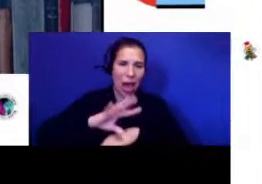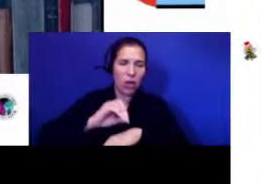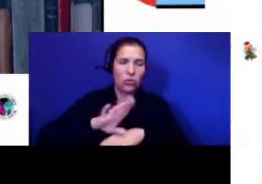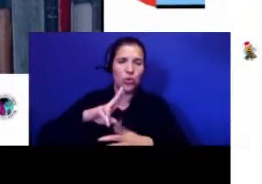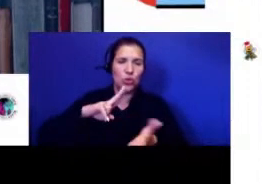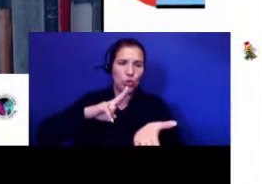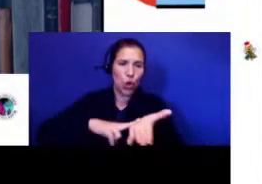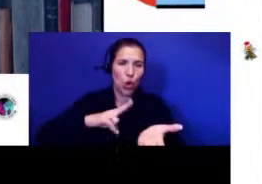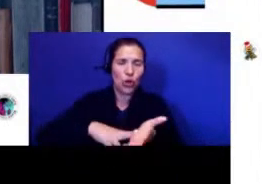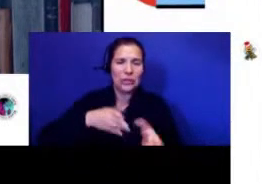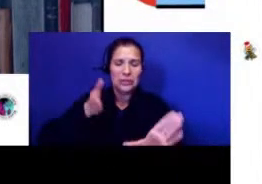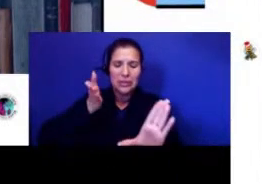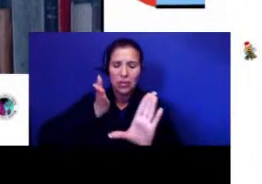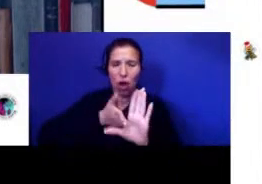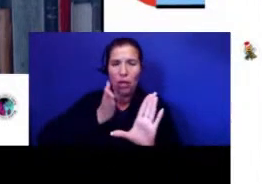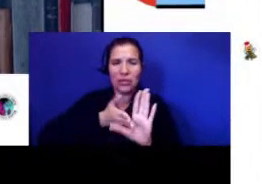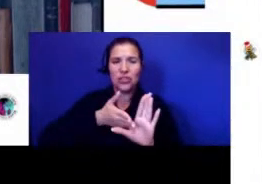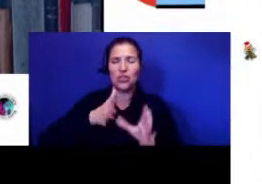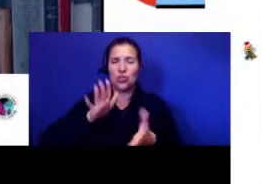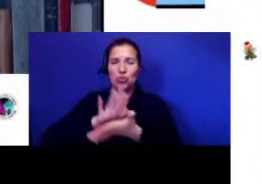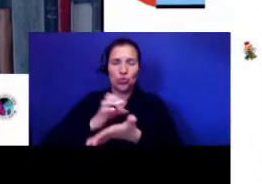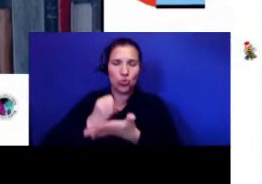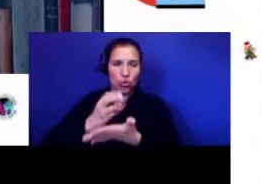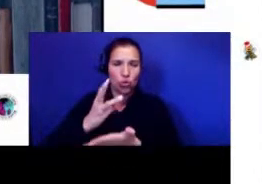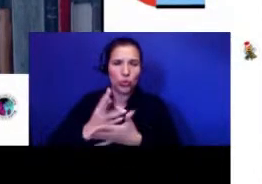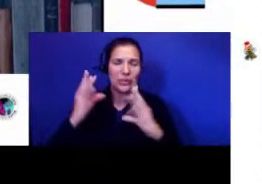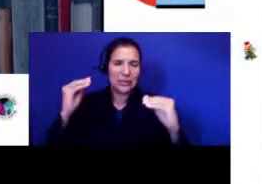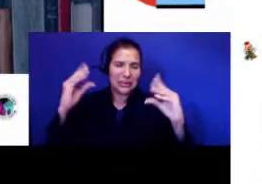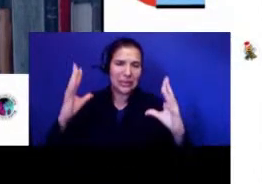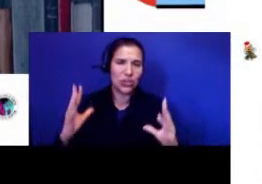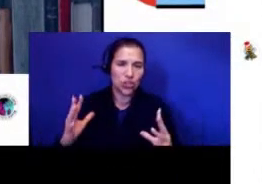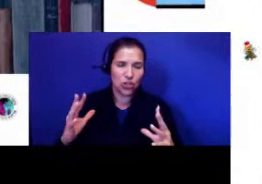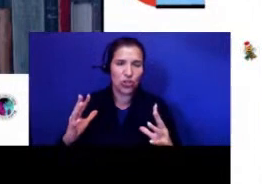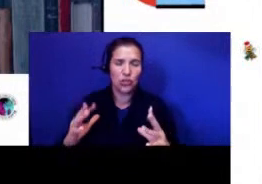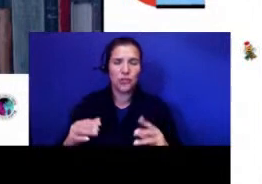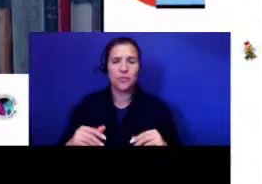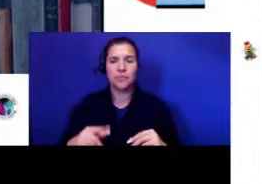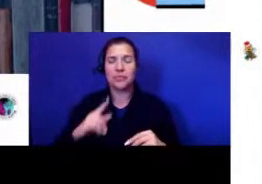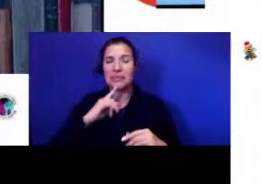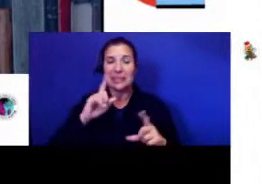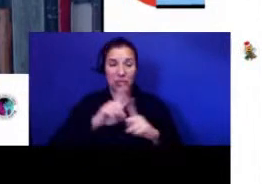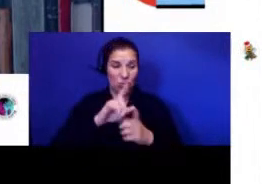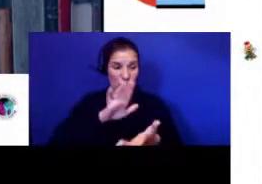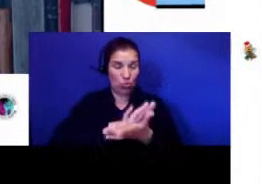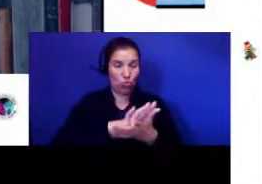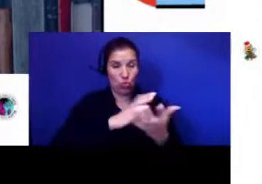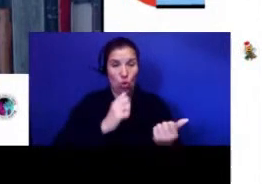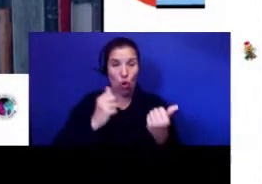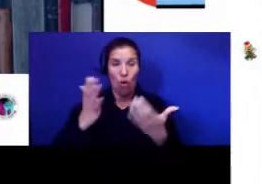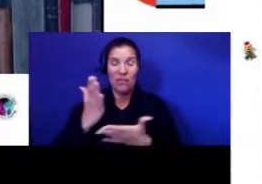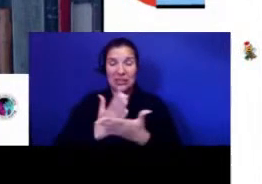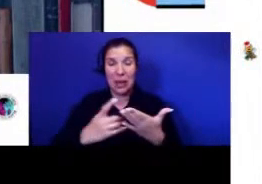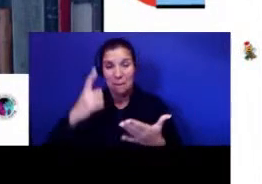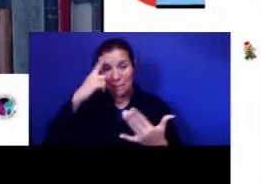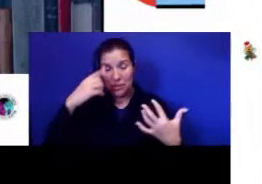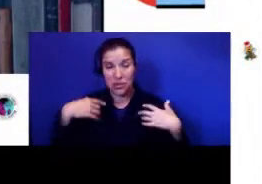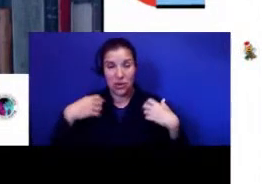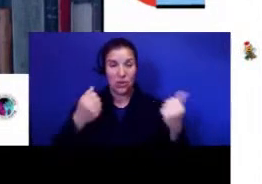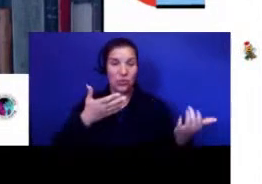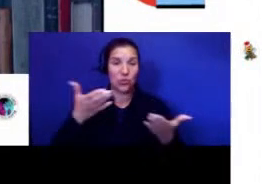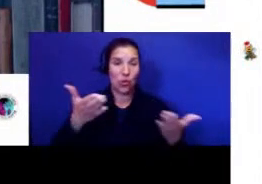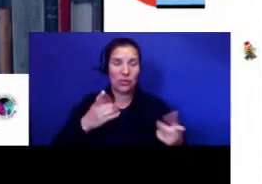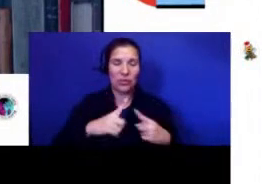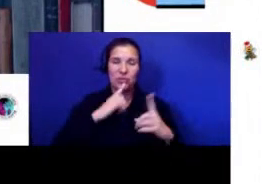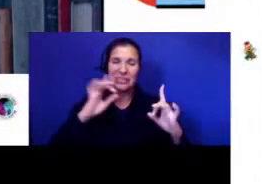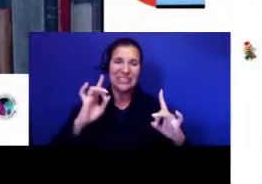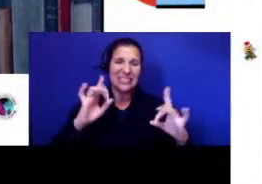nurses, psychologists, school social workers, and teachers, even schools offering some mental health services are